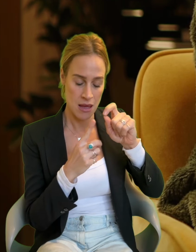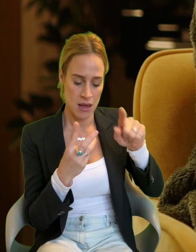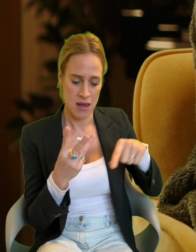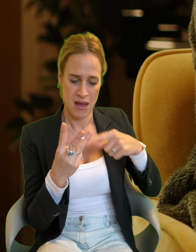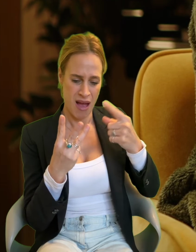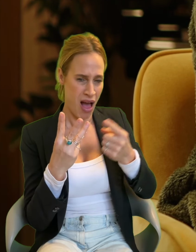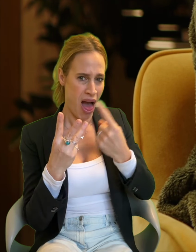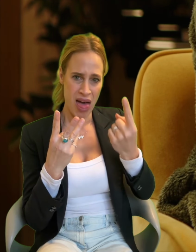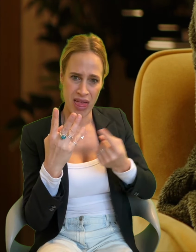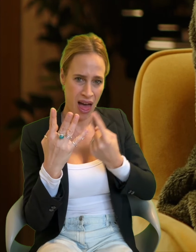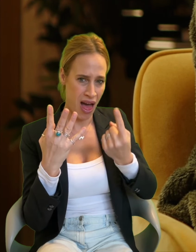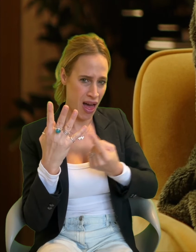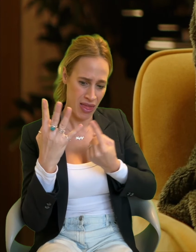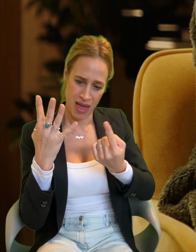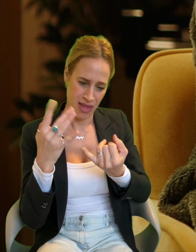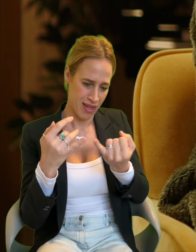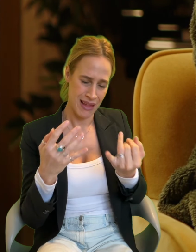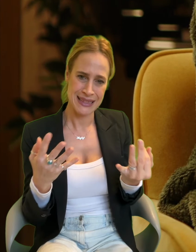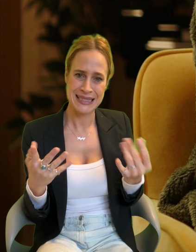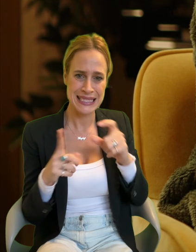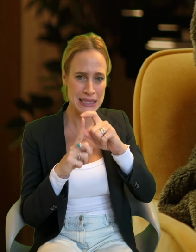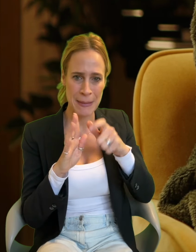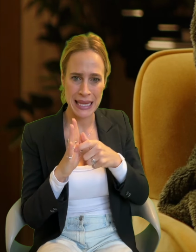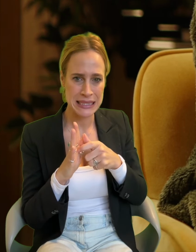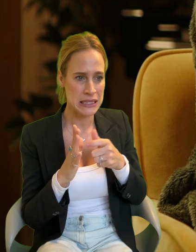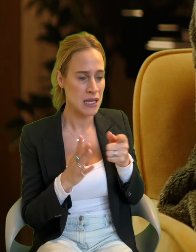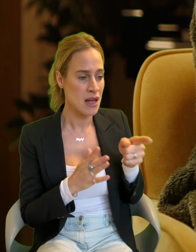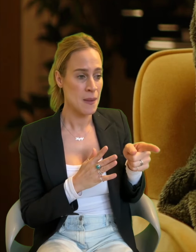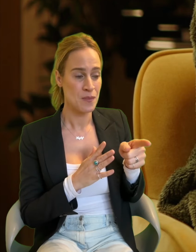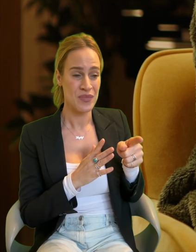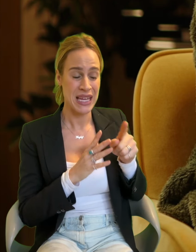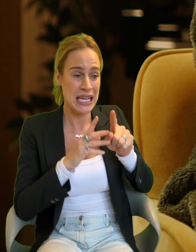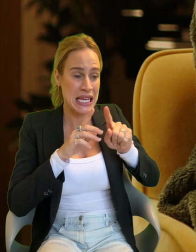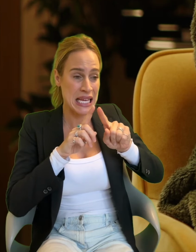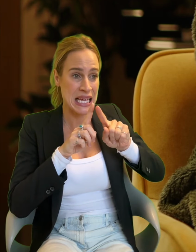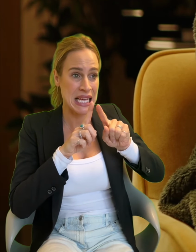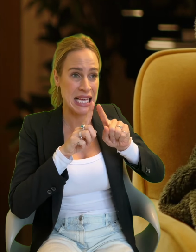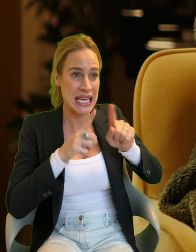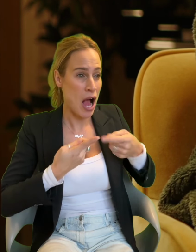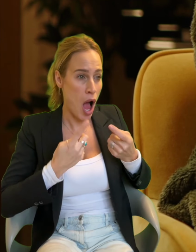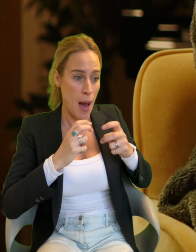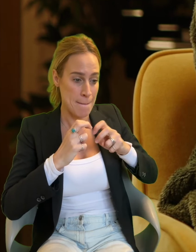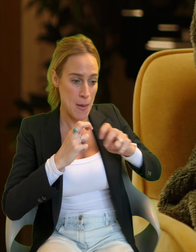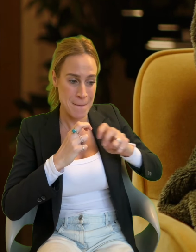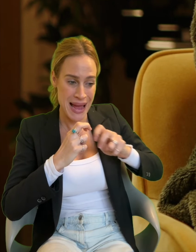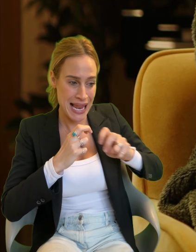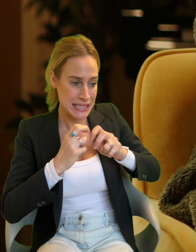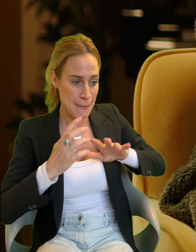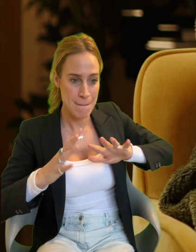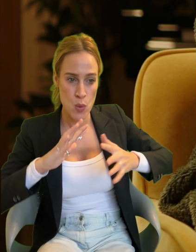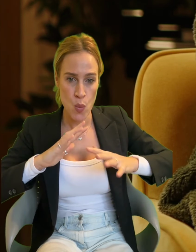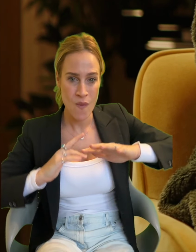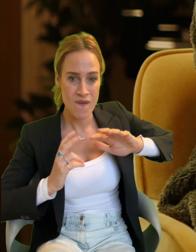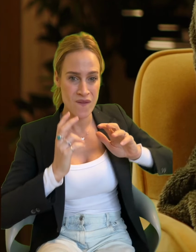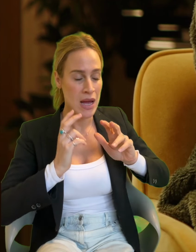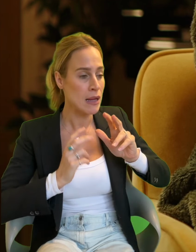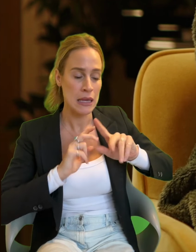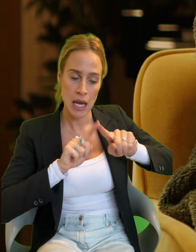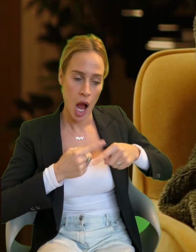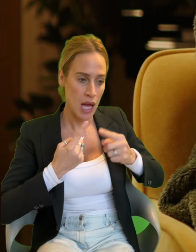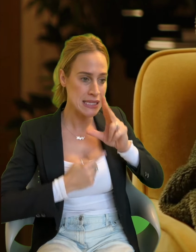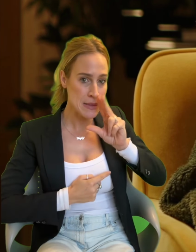many other difficulties. He's so incapable. His mobility, his ability to